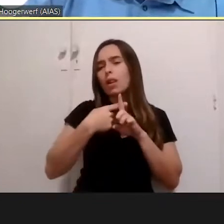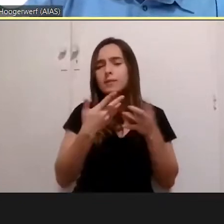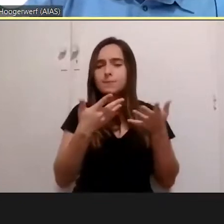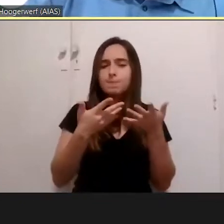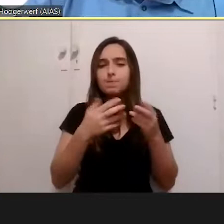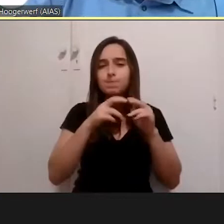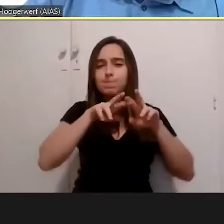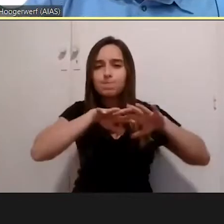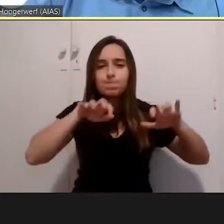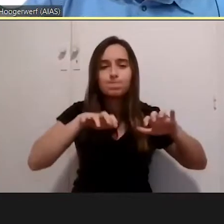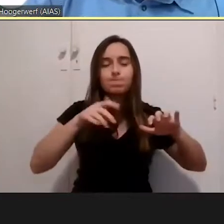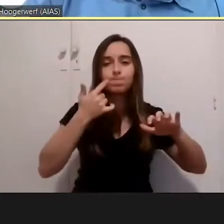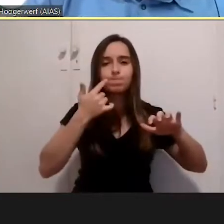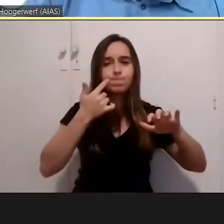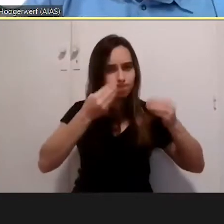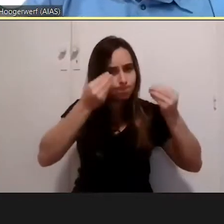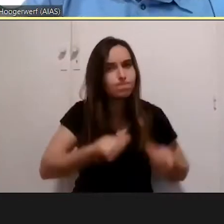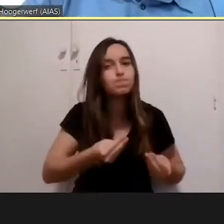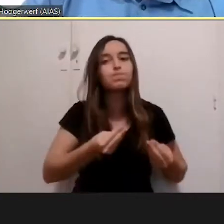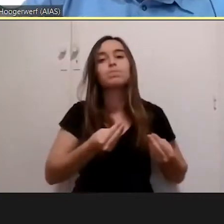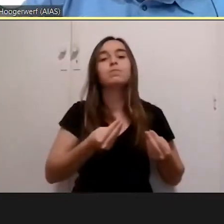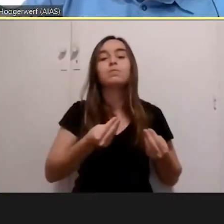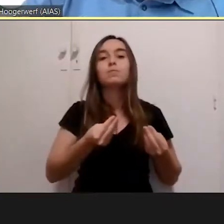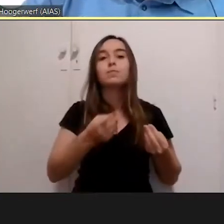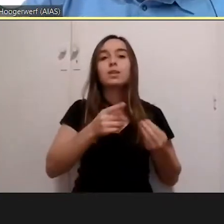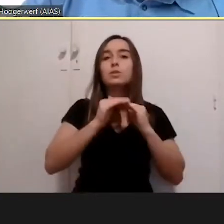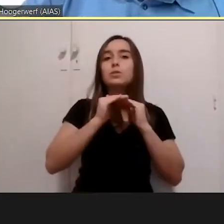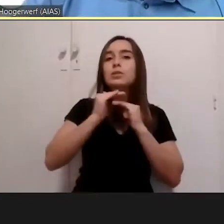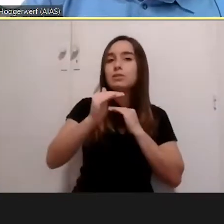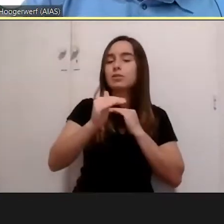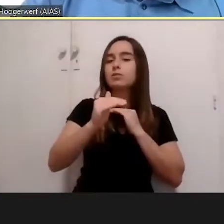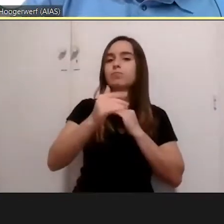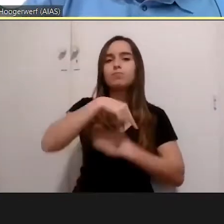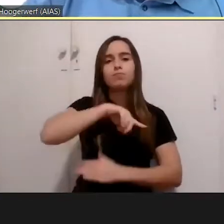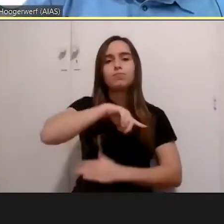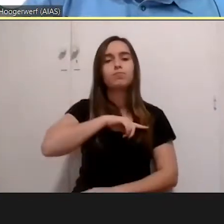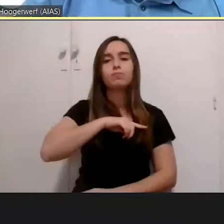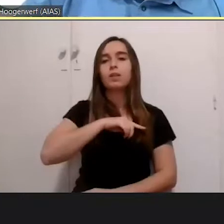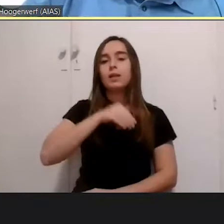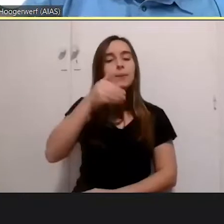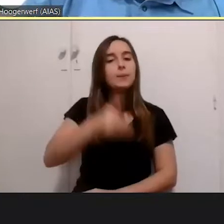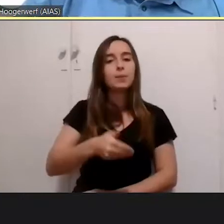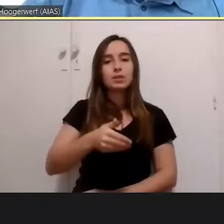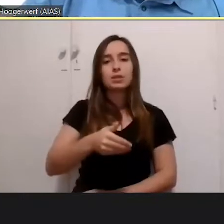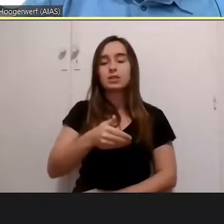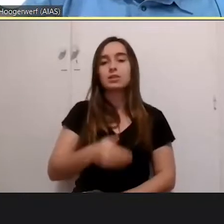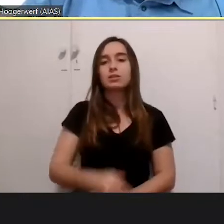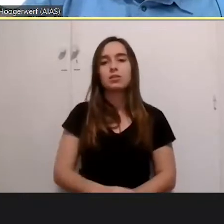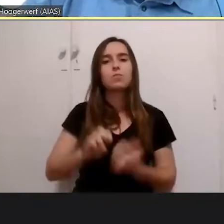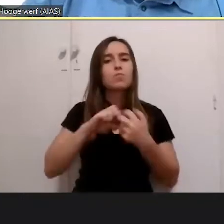the people that we support. Sustainability is a very important challenge that was already there long before the